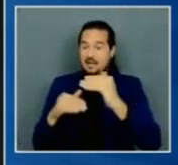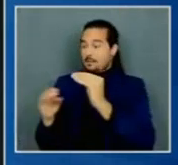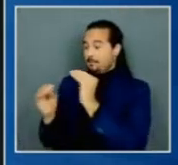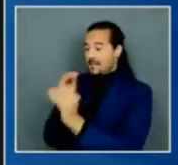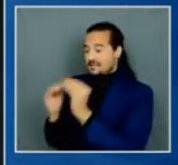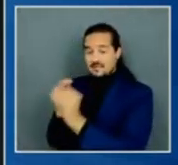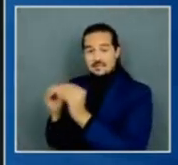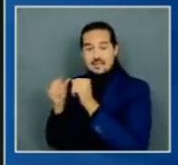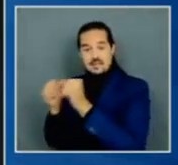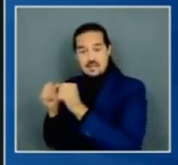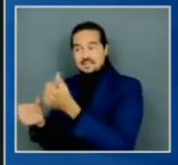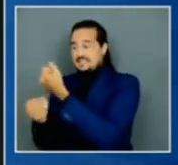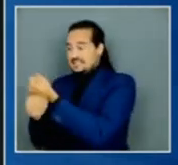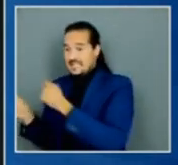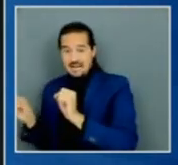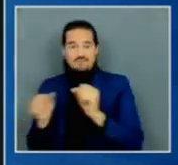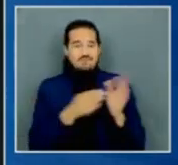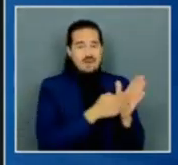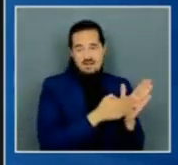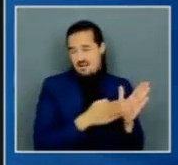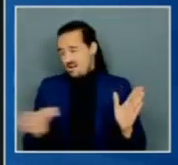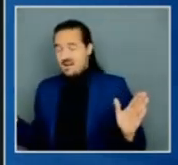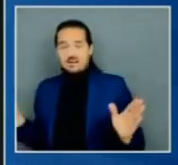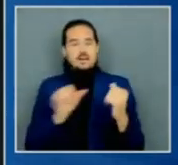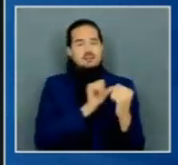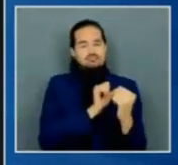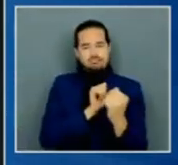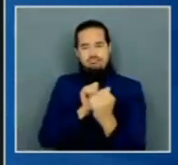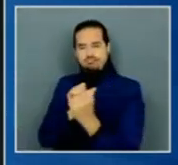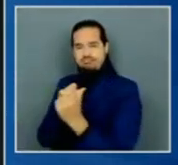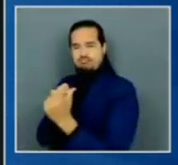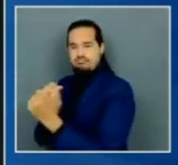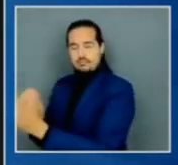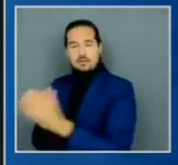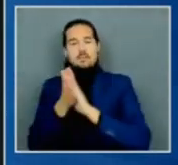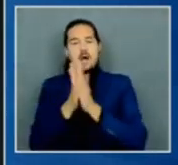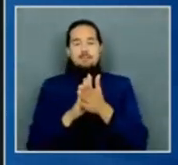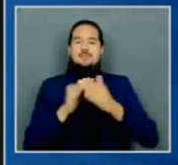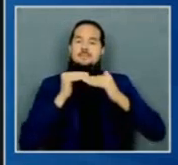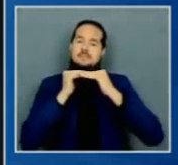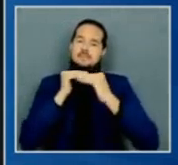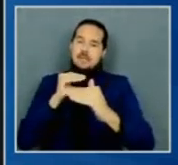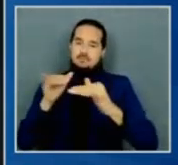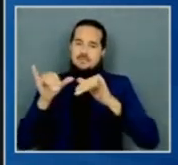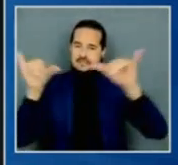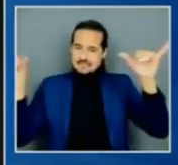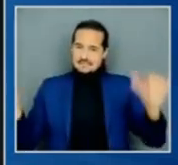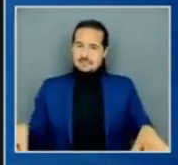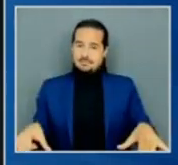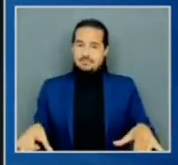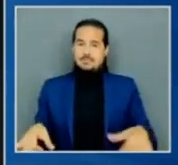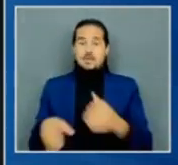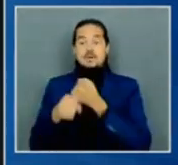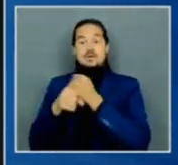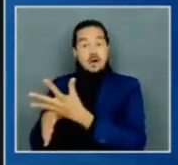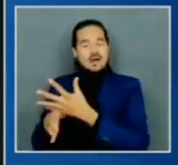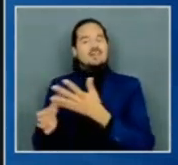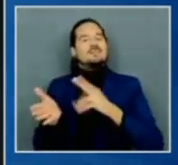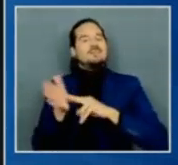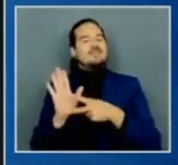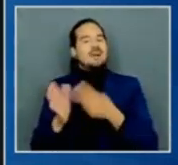safe, modern, and sustainable transportation system. A transportation system that will help us grow